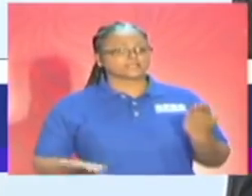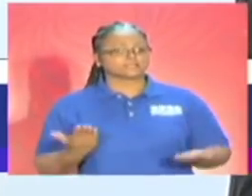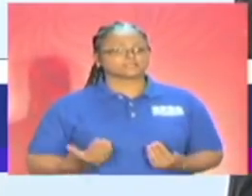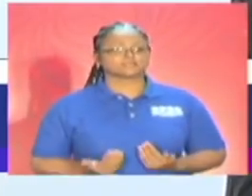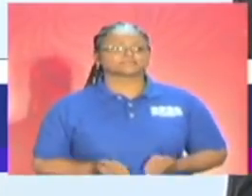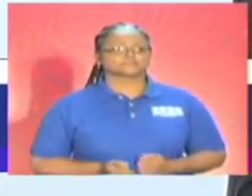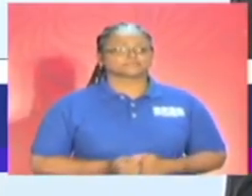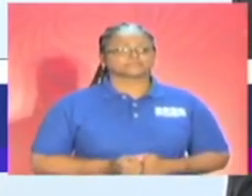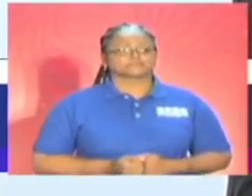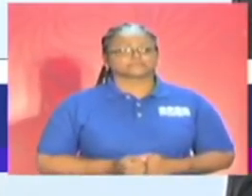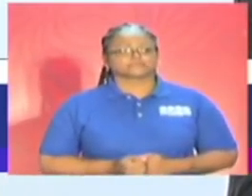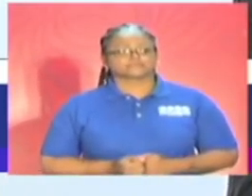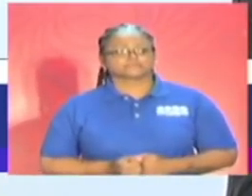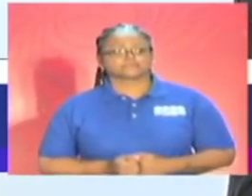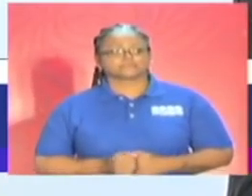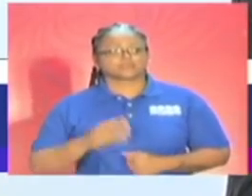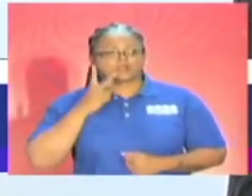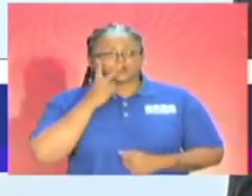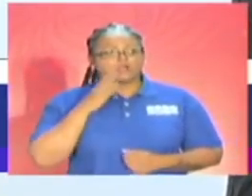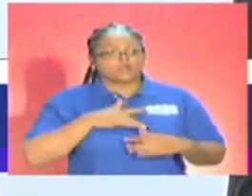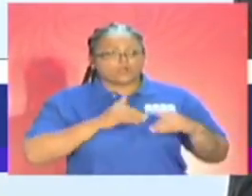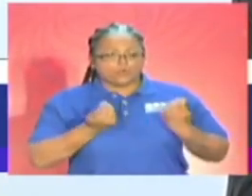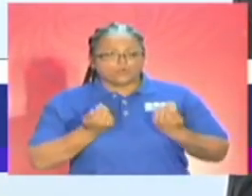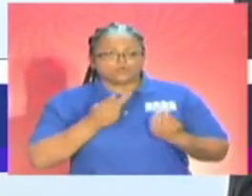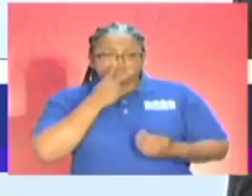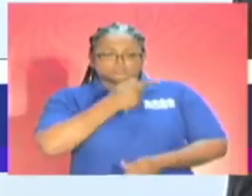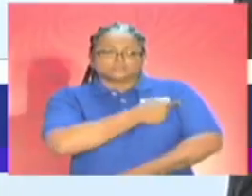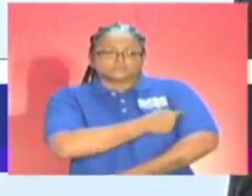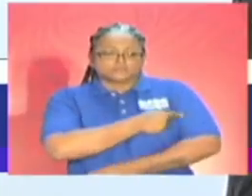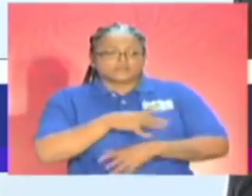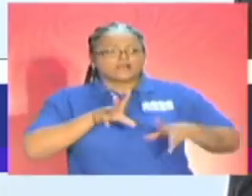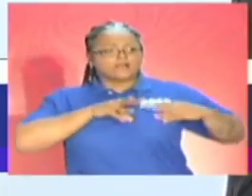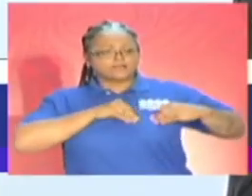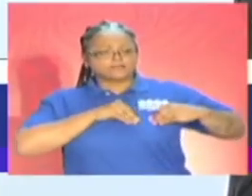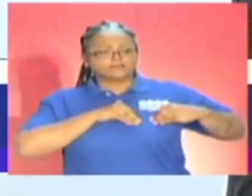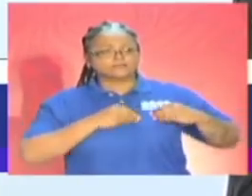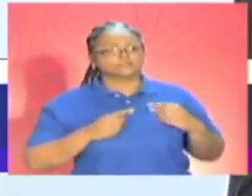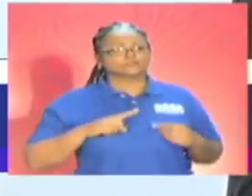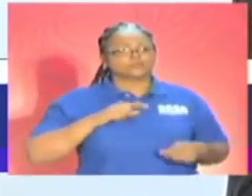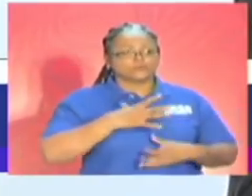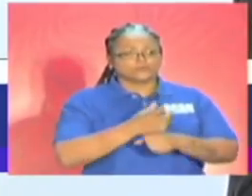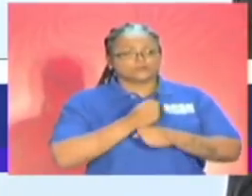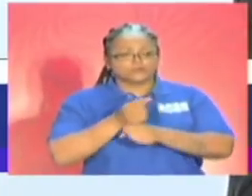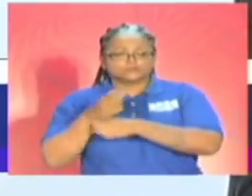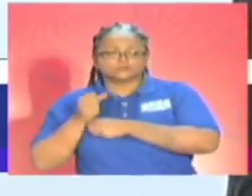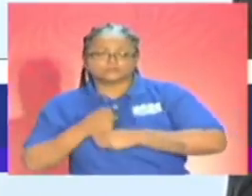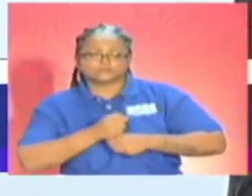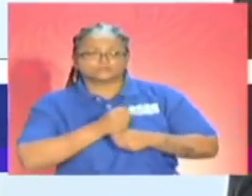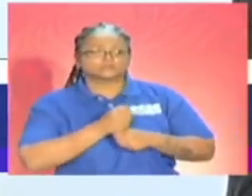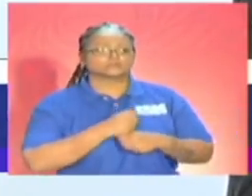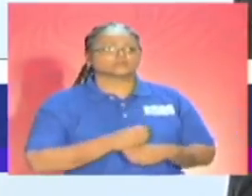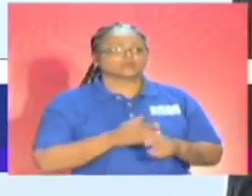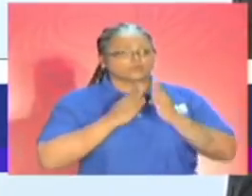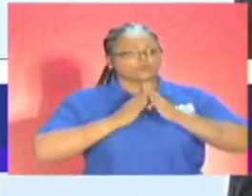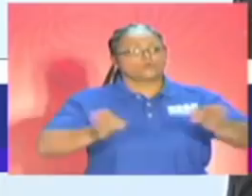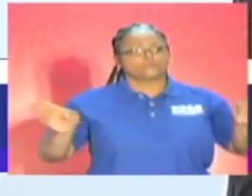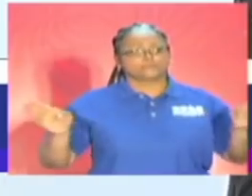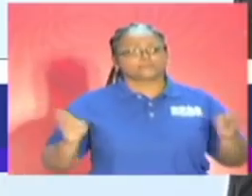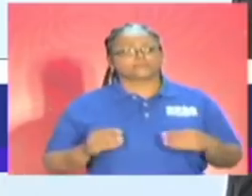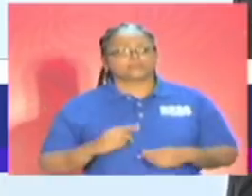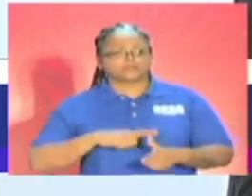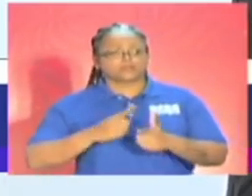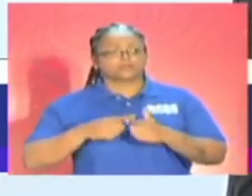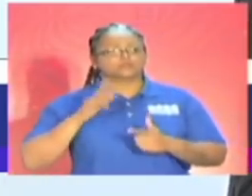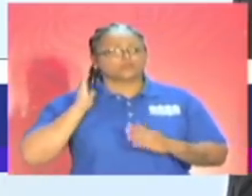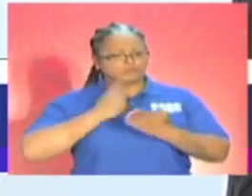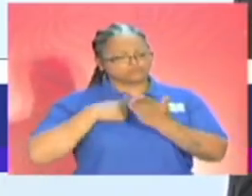country, and a policy decision will be taken at that point by the Honorable Minister and maybe the Cabinet as to what will happen